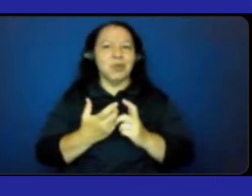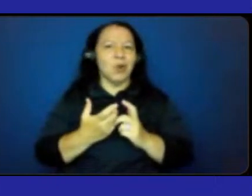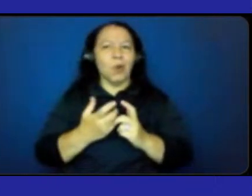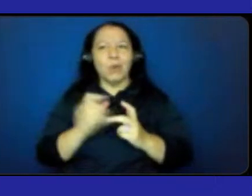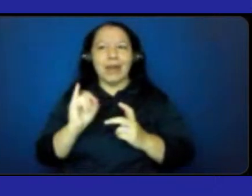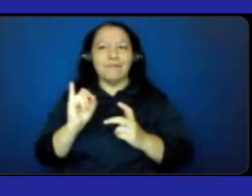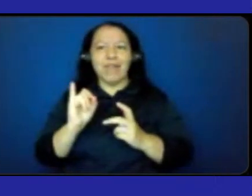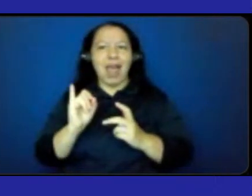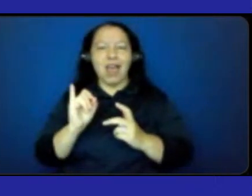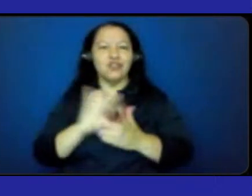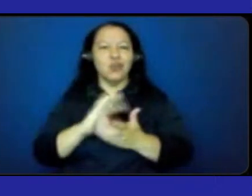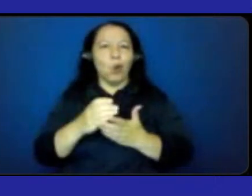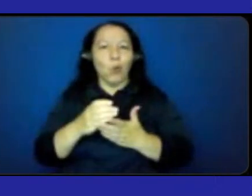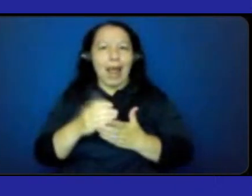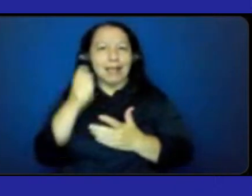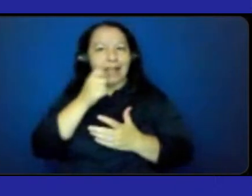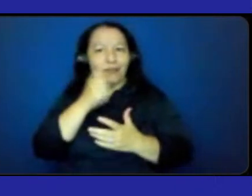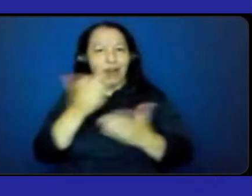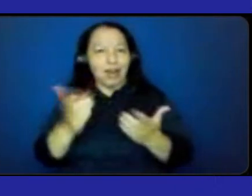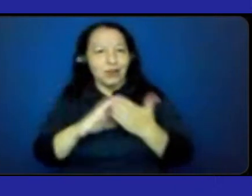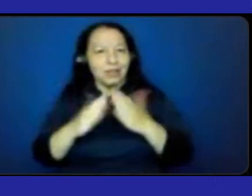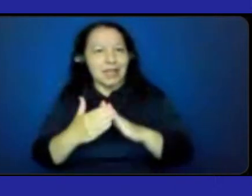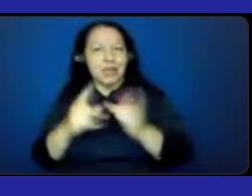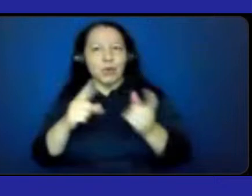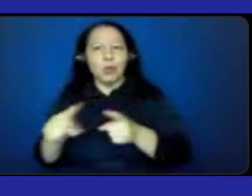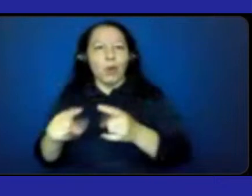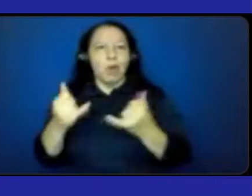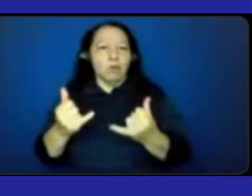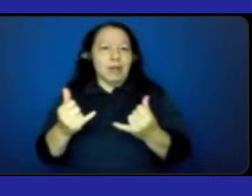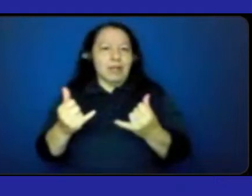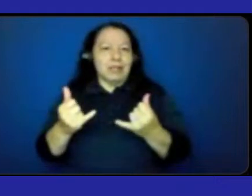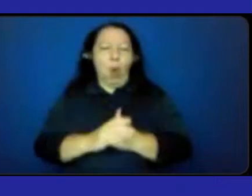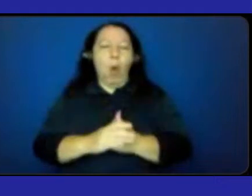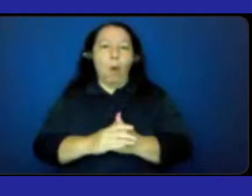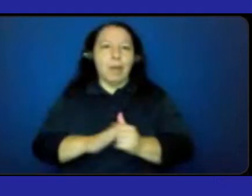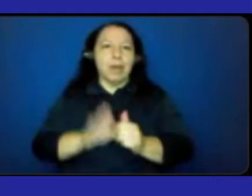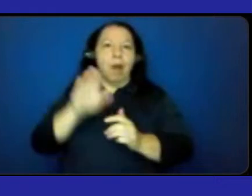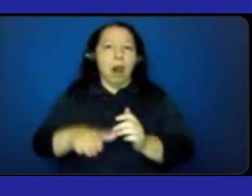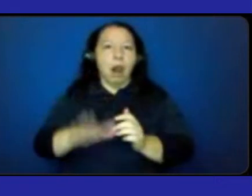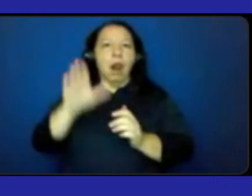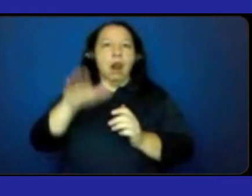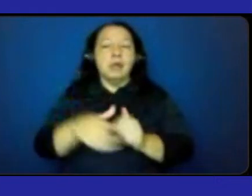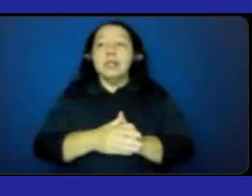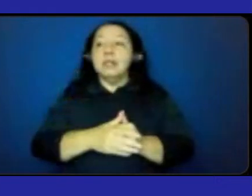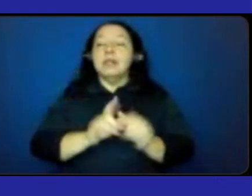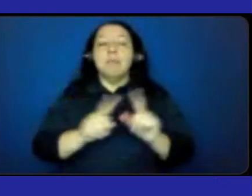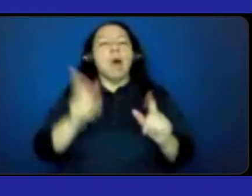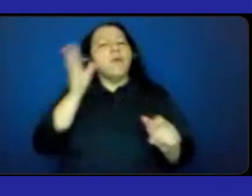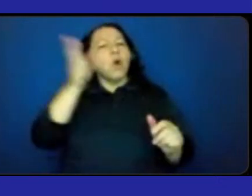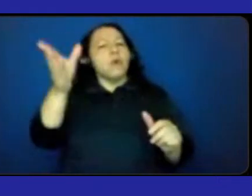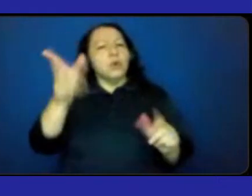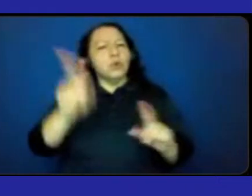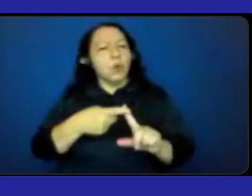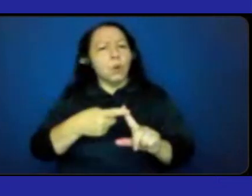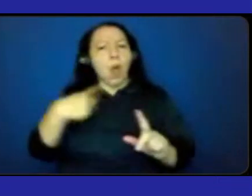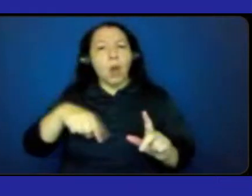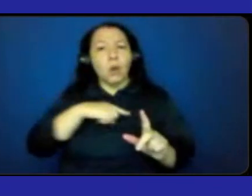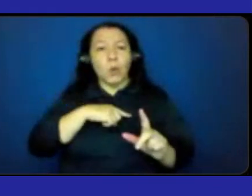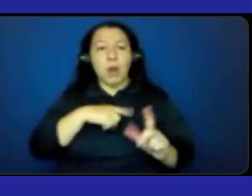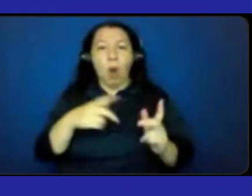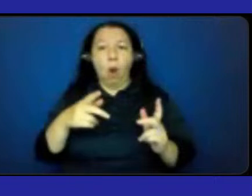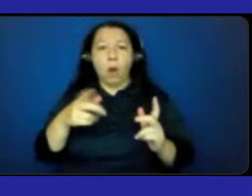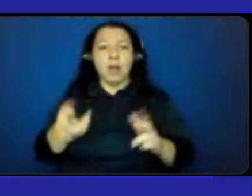city and what's occurring right this moment. For the future, when we're scaled